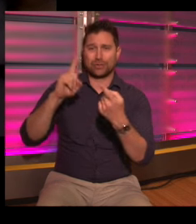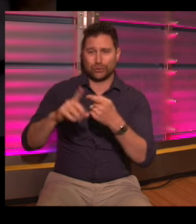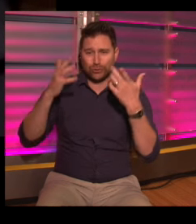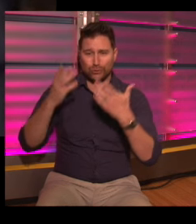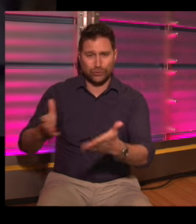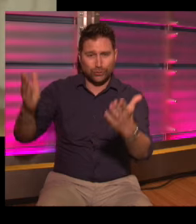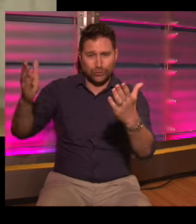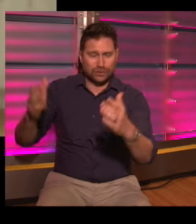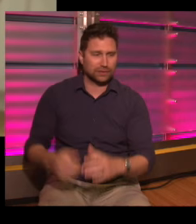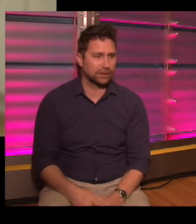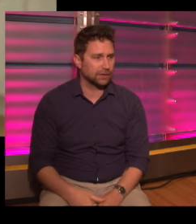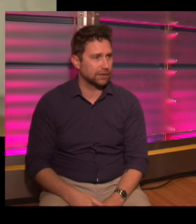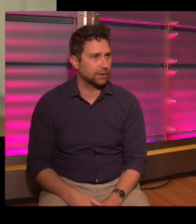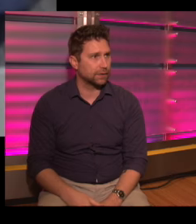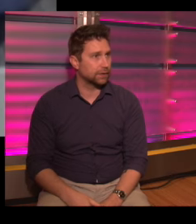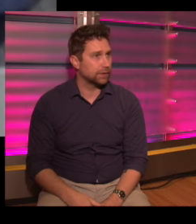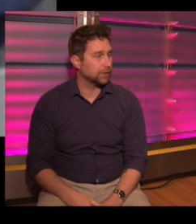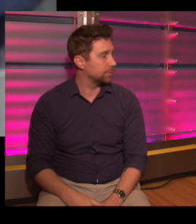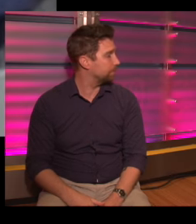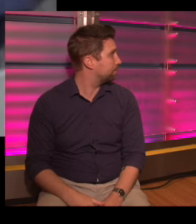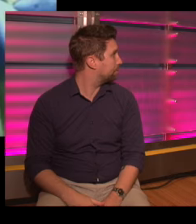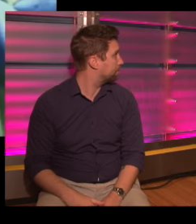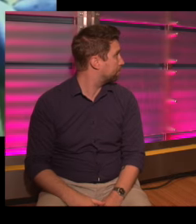Make a wish.